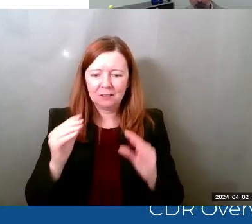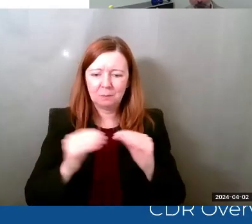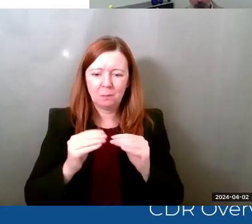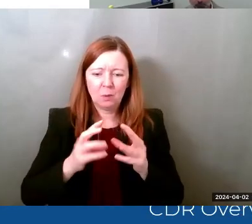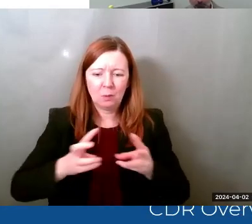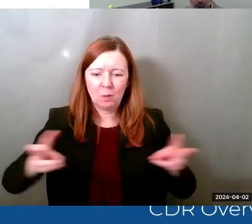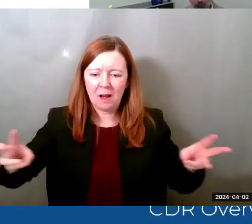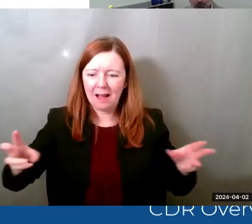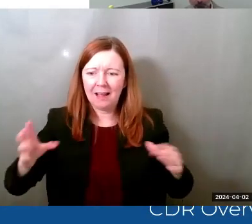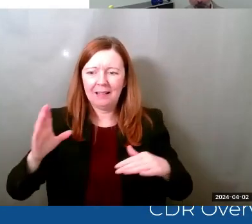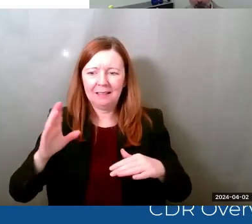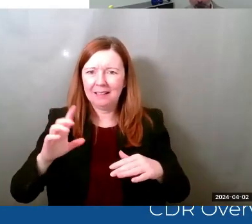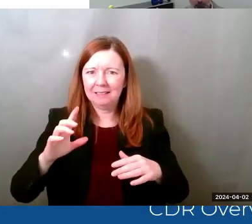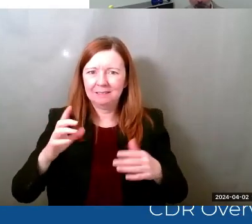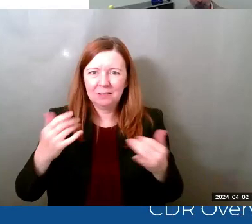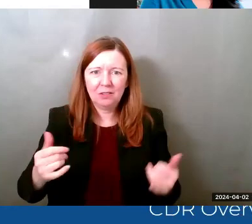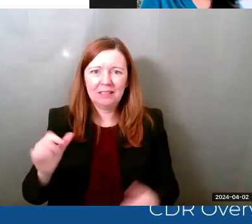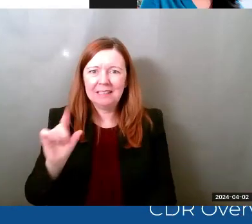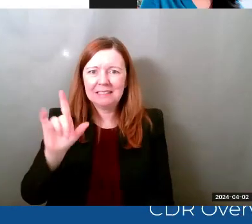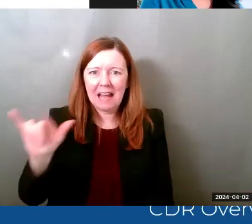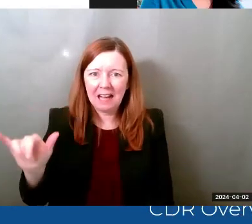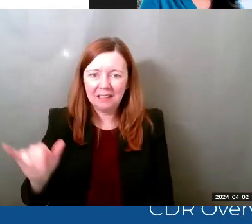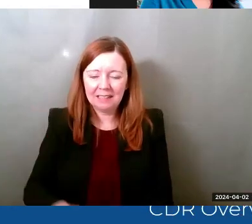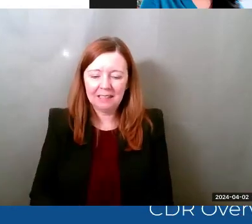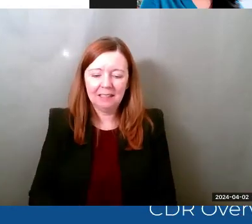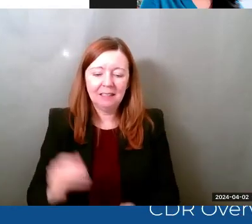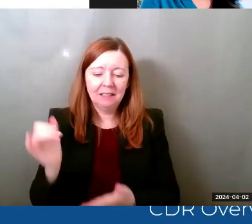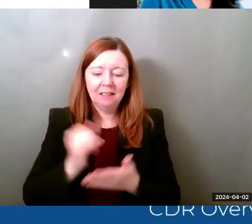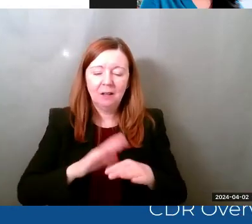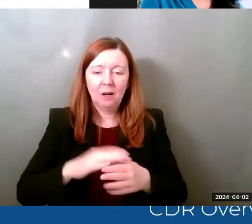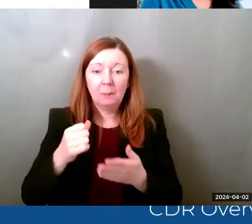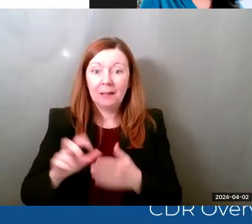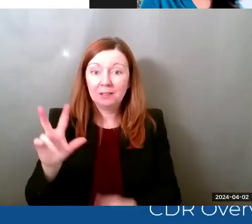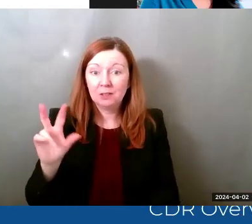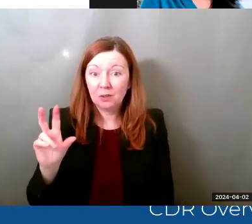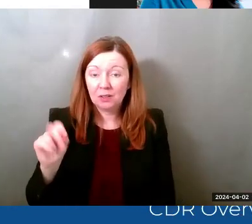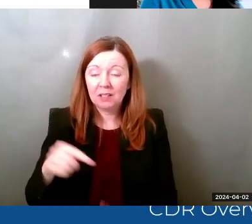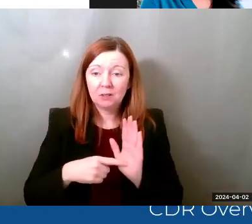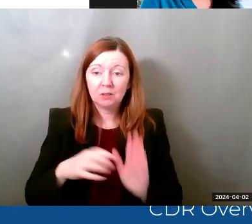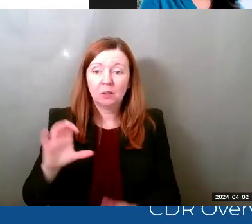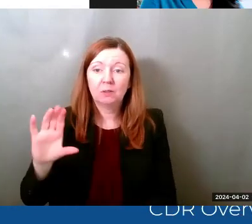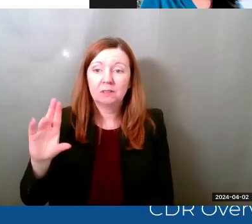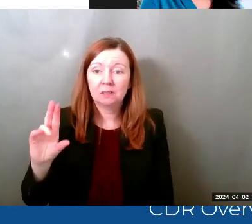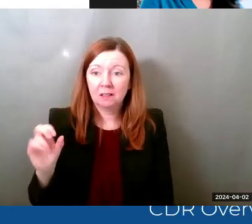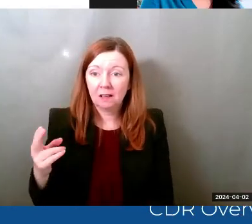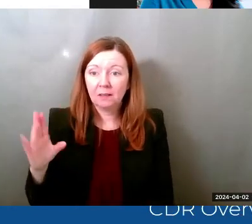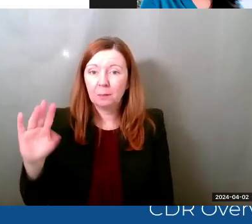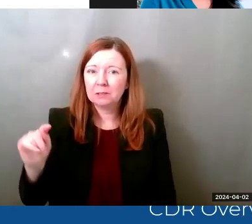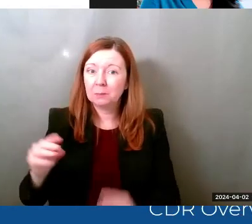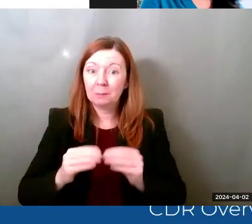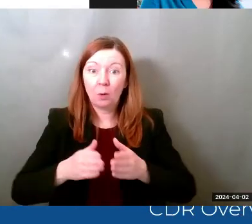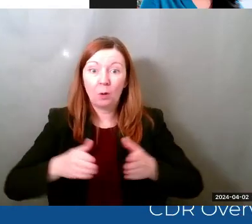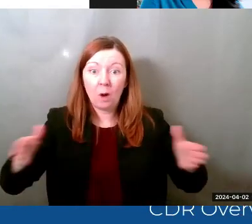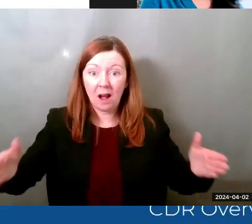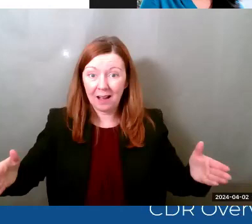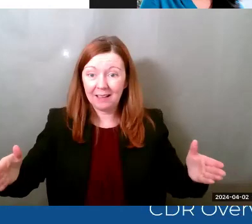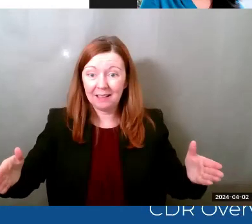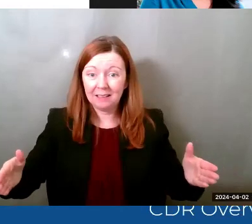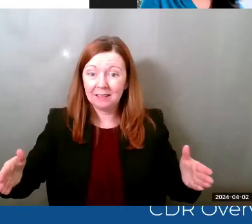currently exists as an alleyway. The rendering on page 30 of the appendix shows Cuthbert Street to be much wider